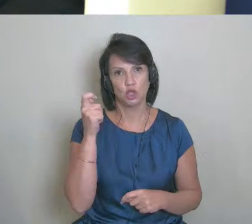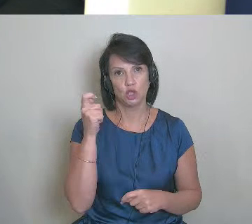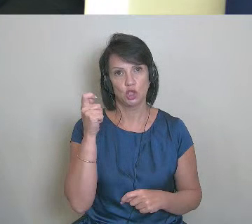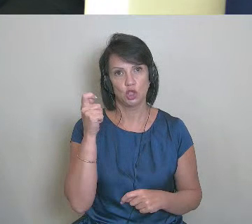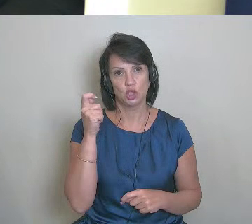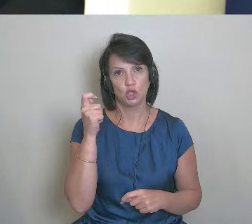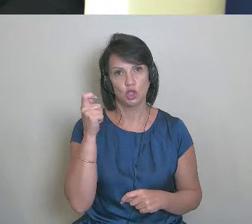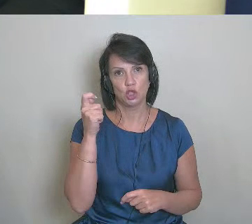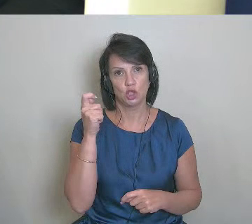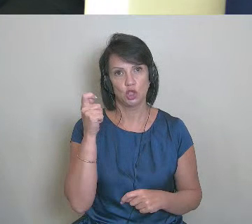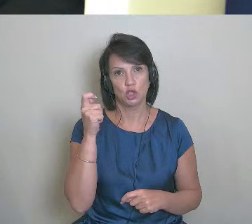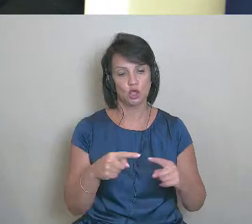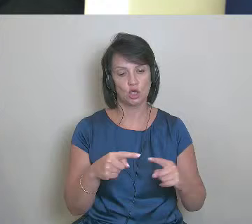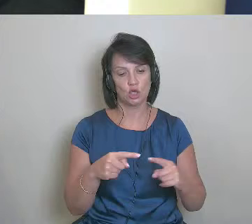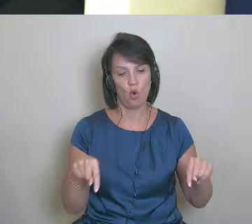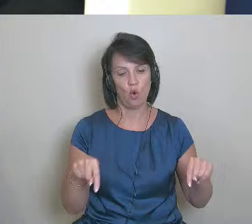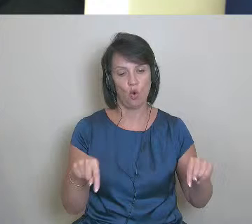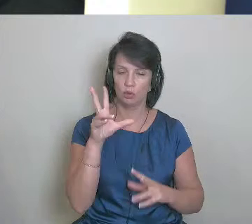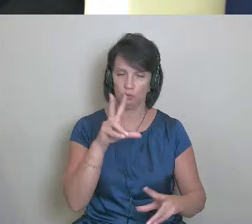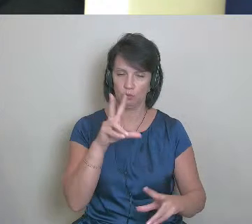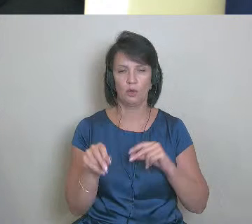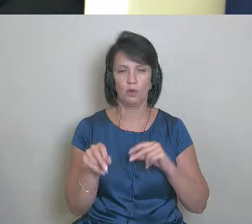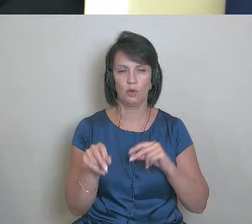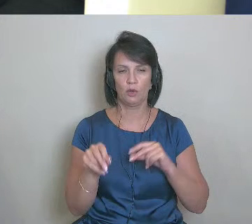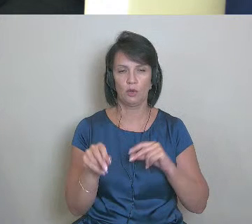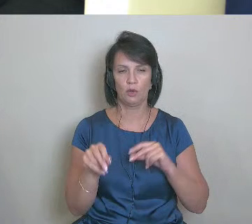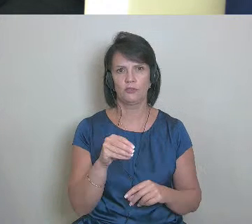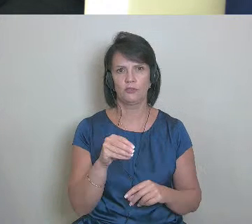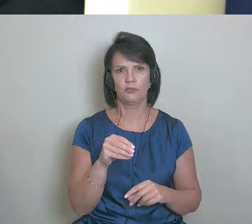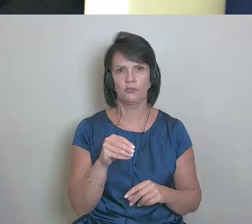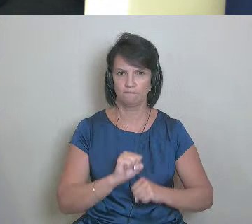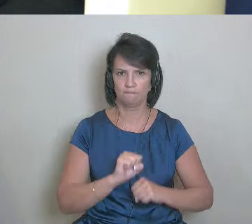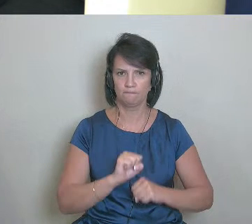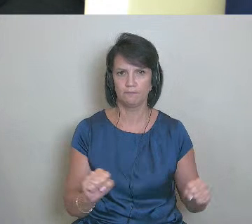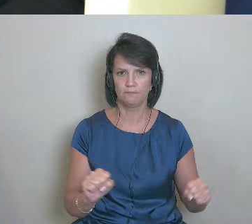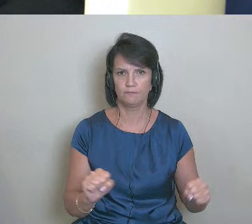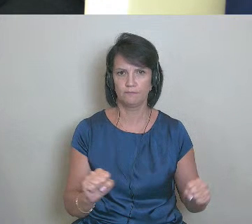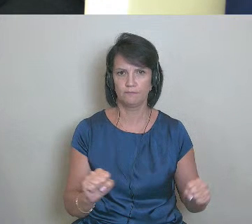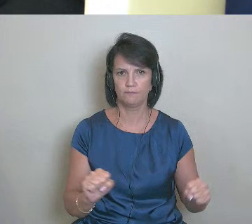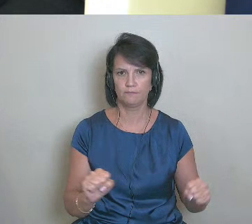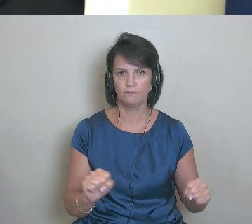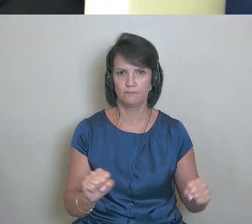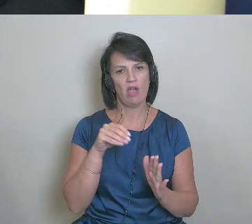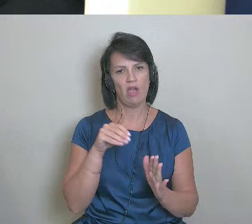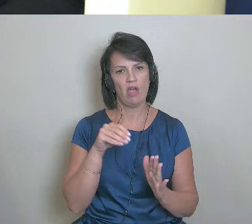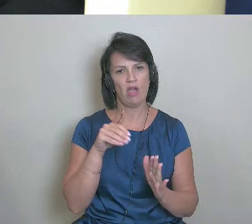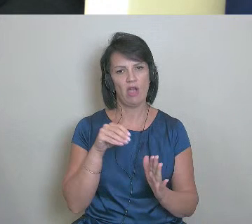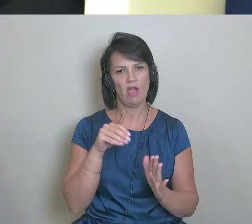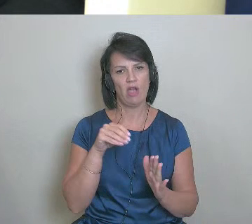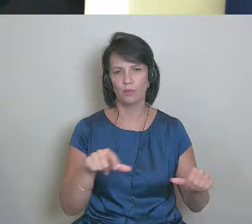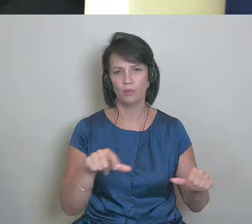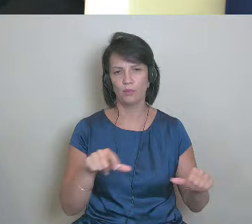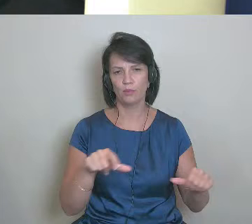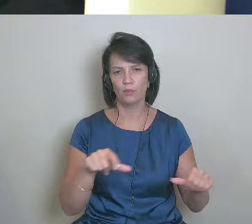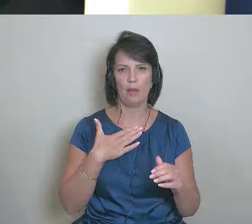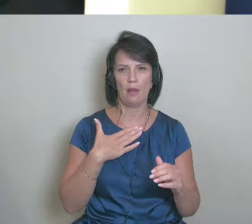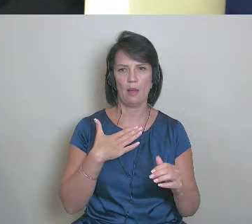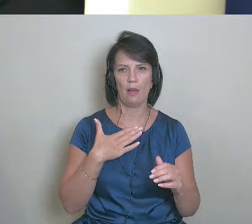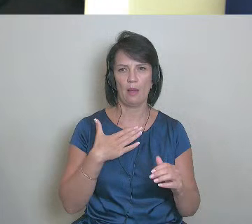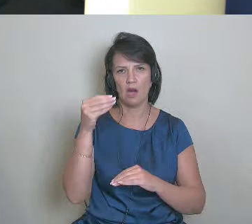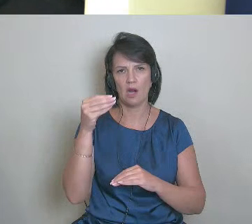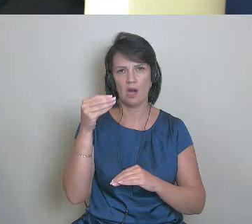about Treasury and about other authorities, hopefully everybody will contribute to